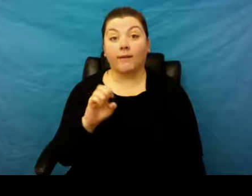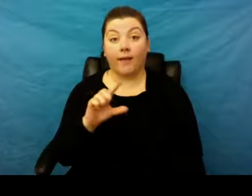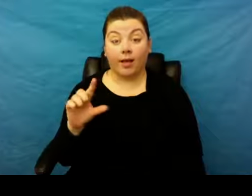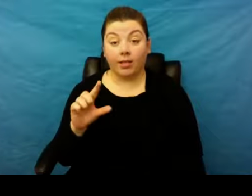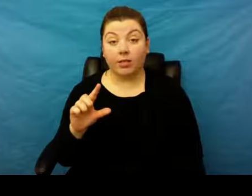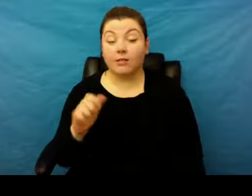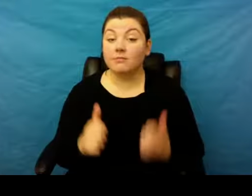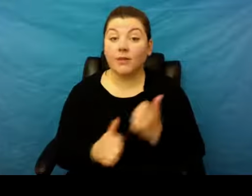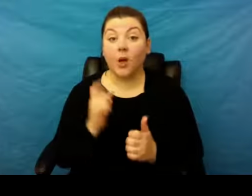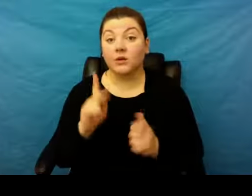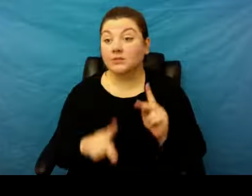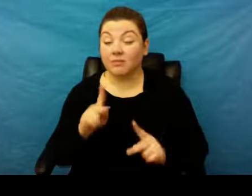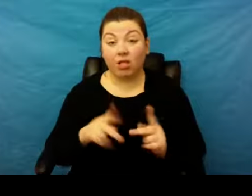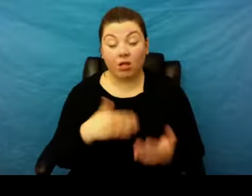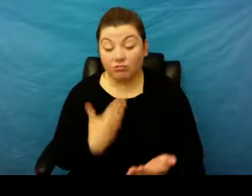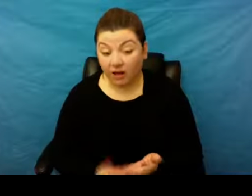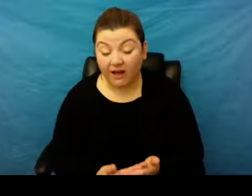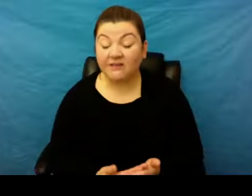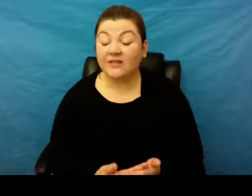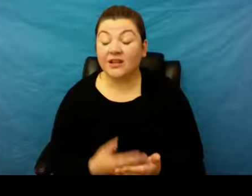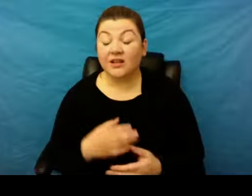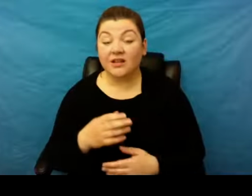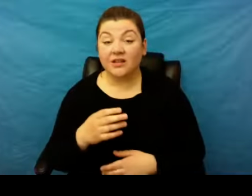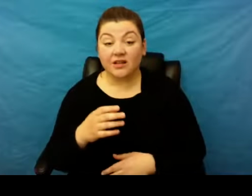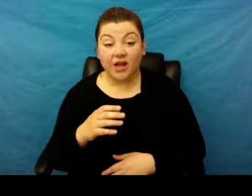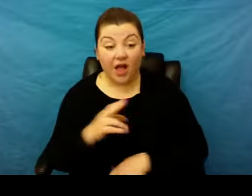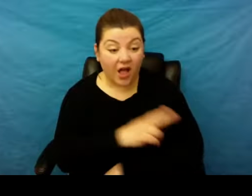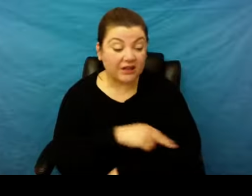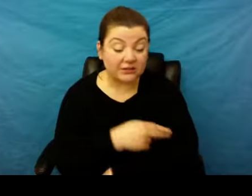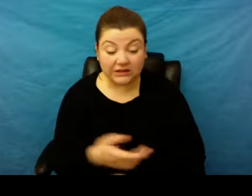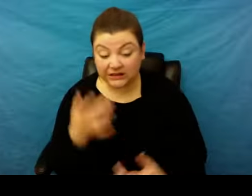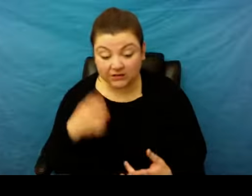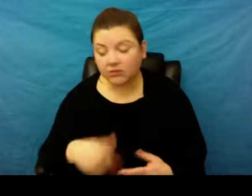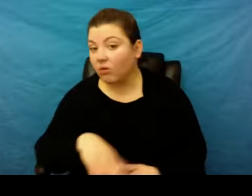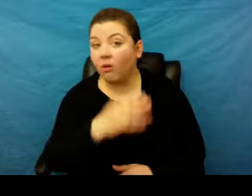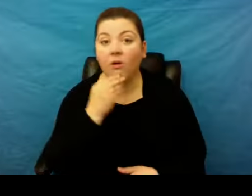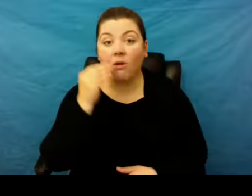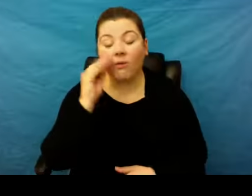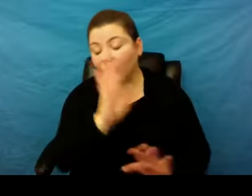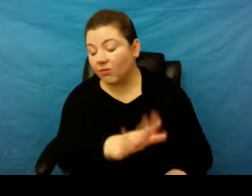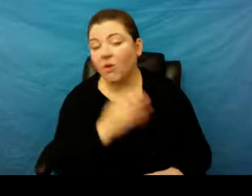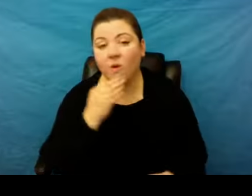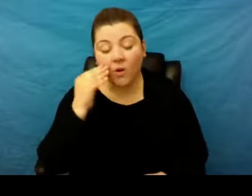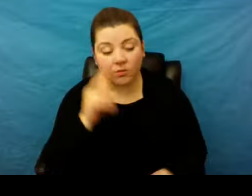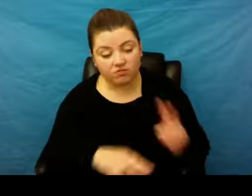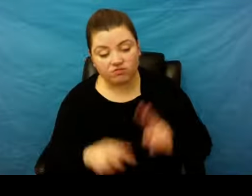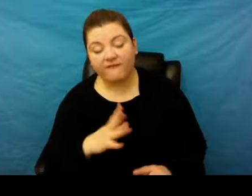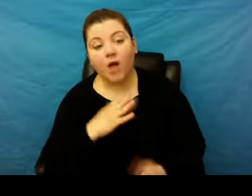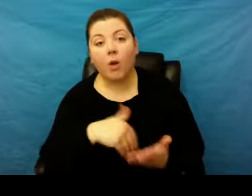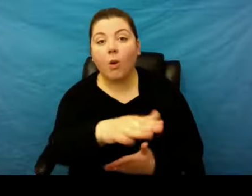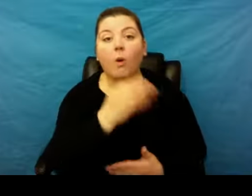home to live out the 4 or 5 days of their disease so that they can feel better. And we say, oh, you look completely fine, go